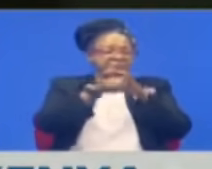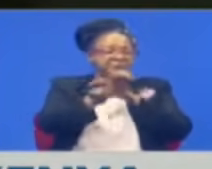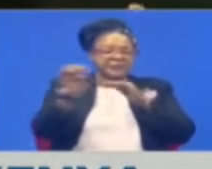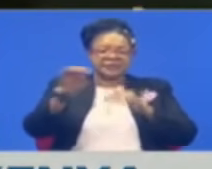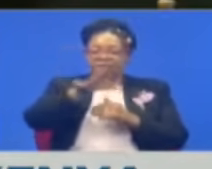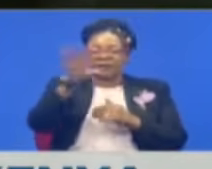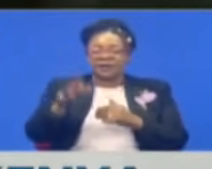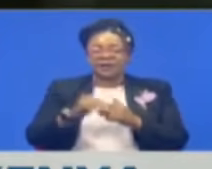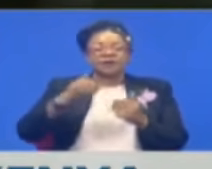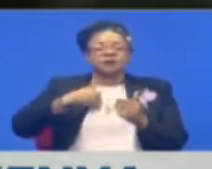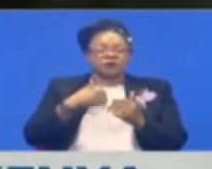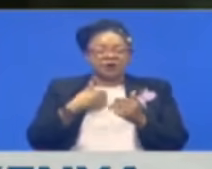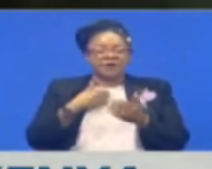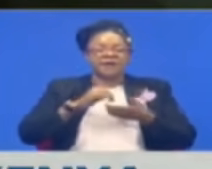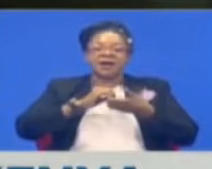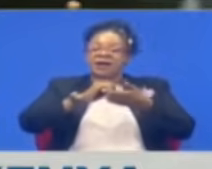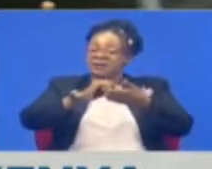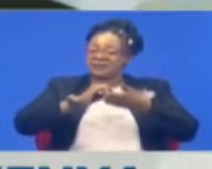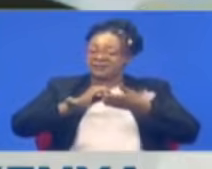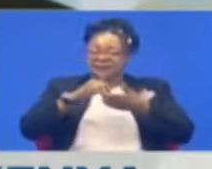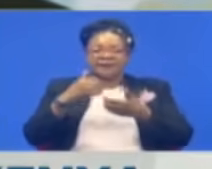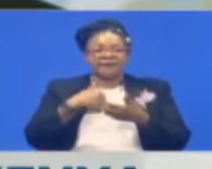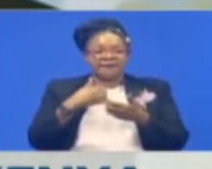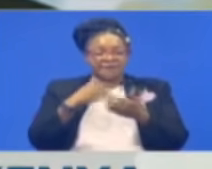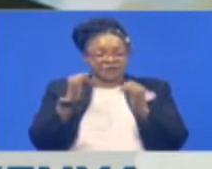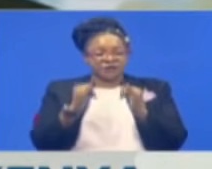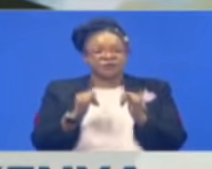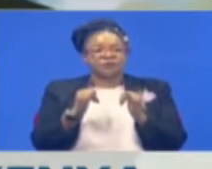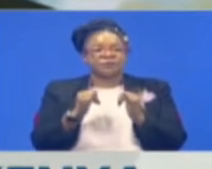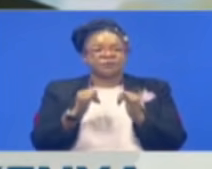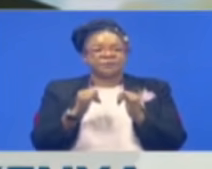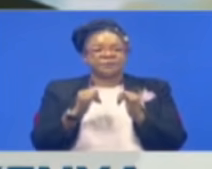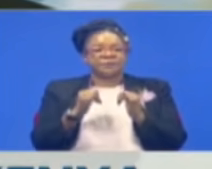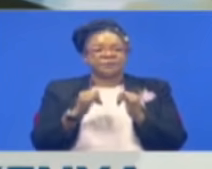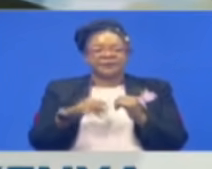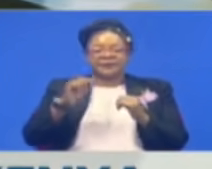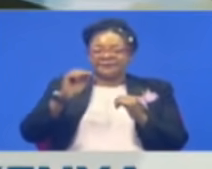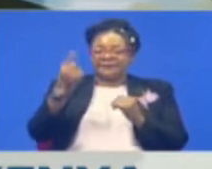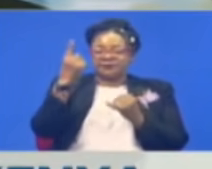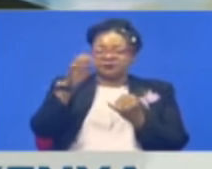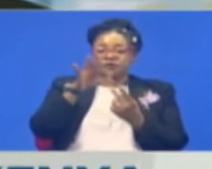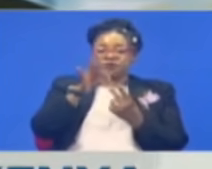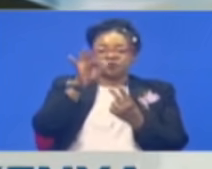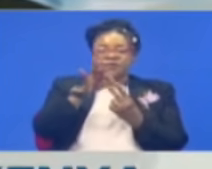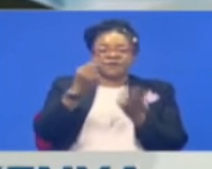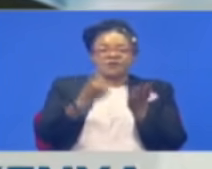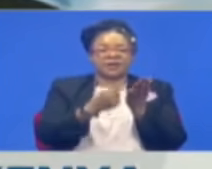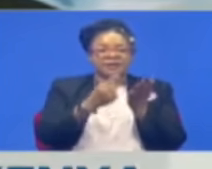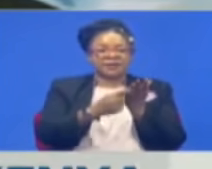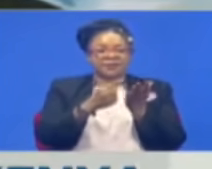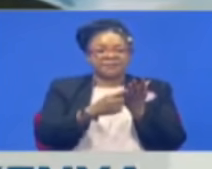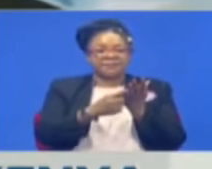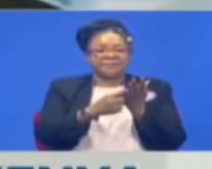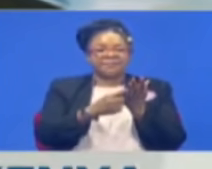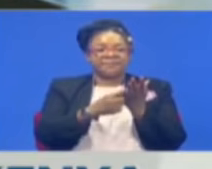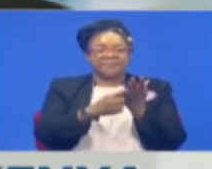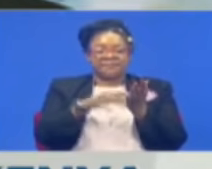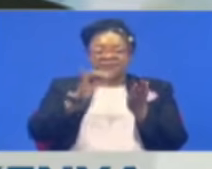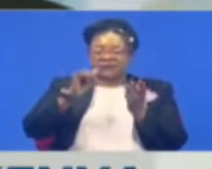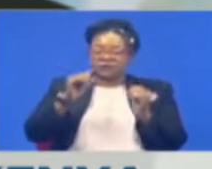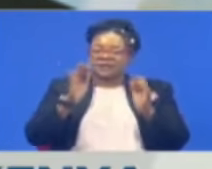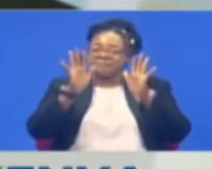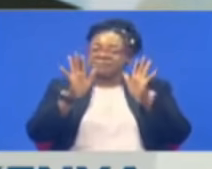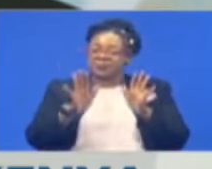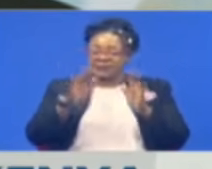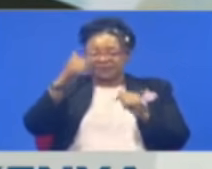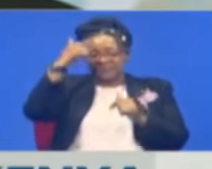old alliances and forge new ones. The first choice of Uganda was it was of necessity because